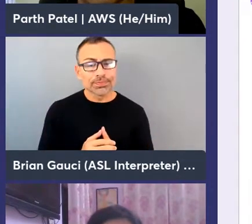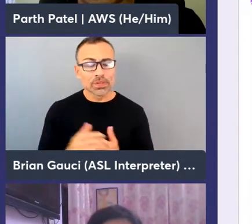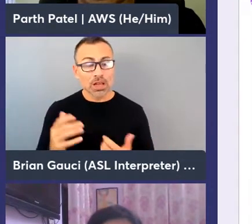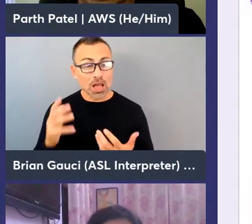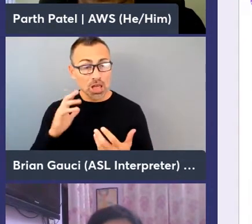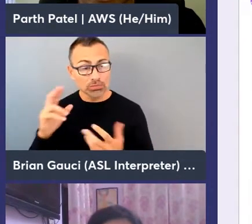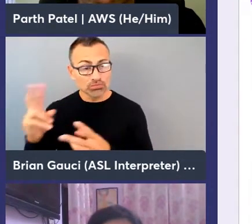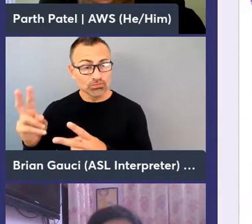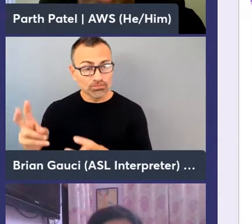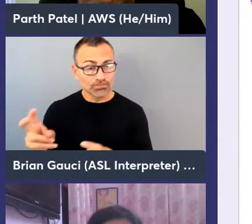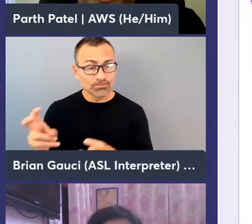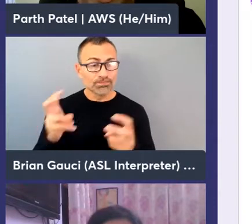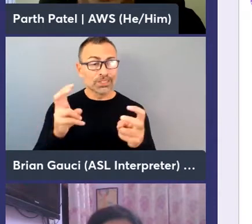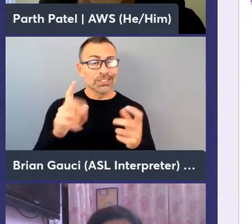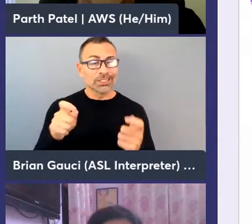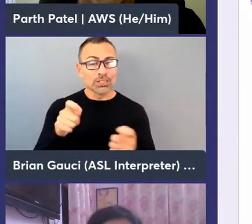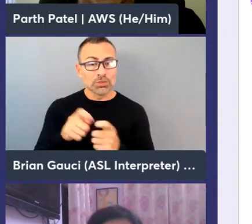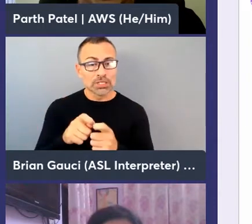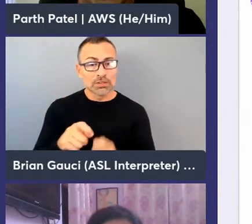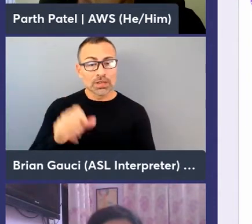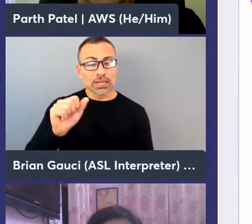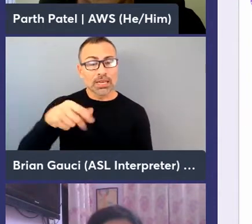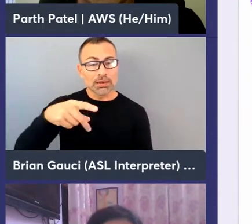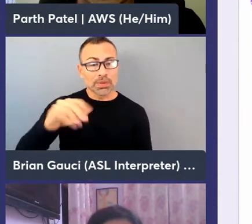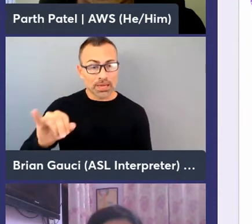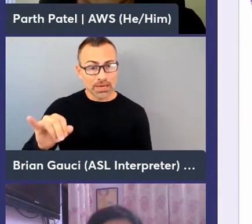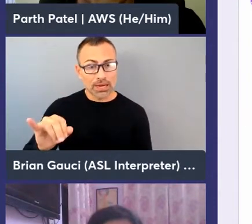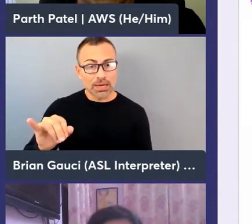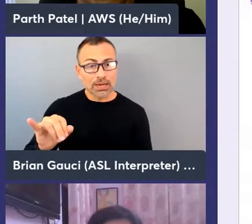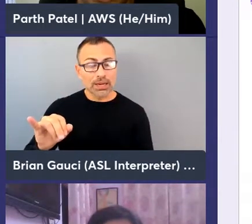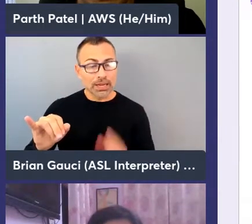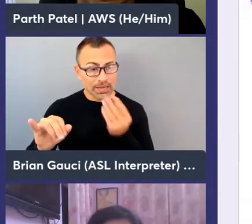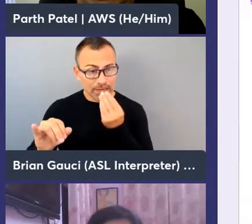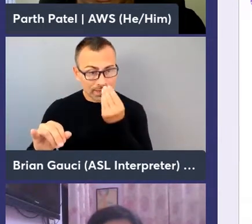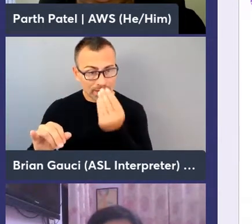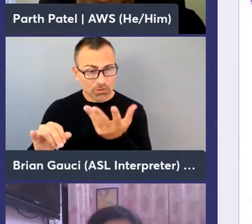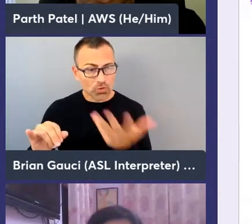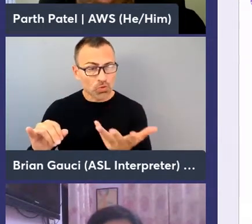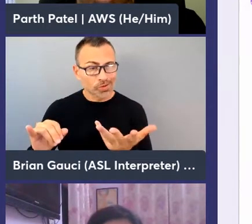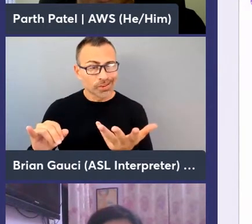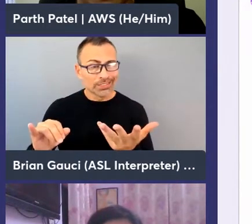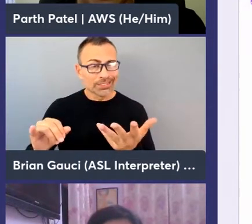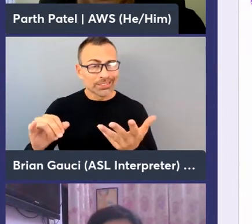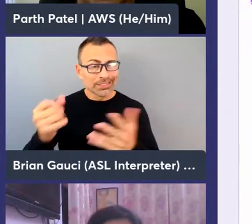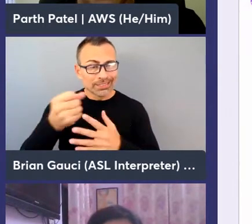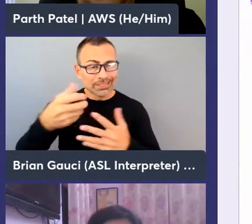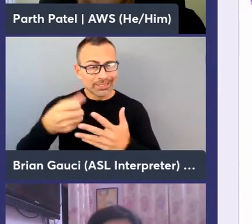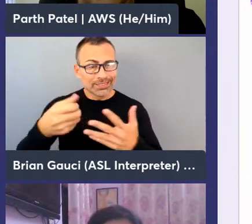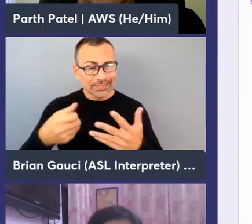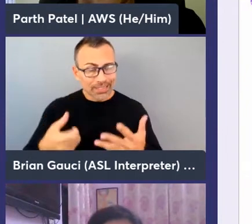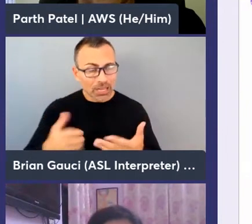specific API and give you the details for how it's going to work.